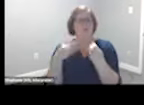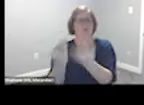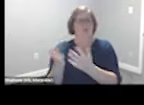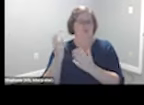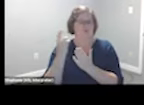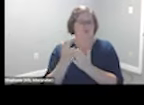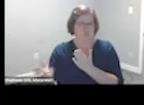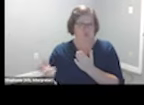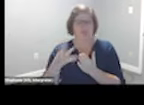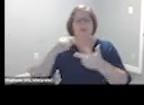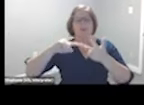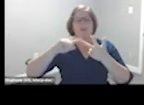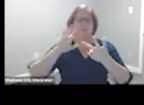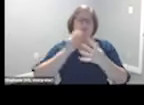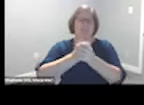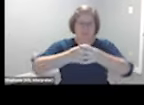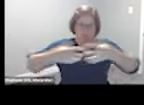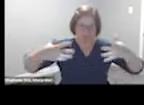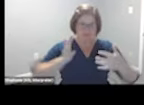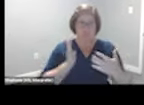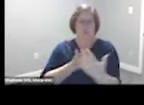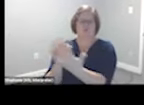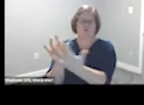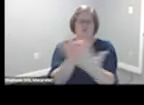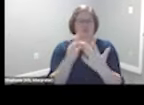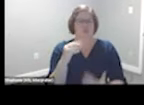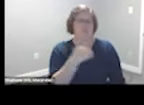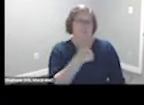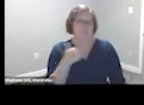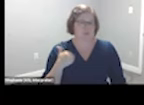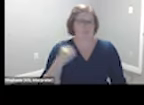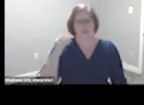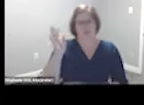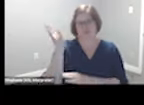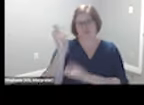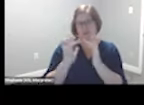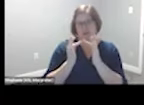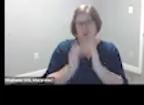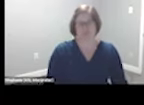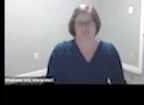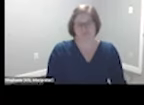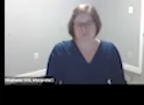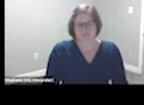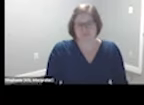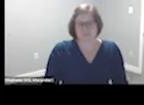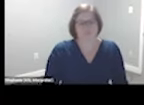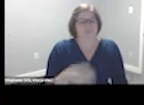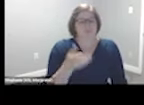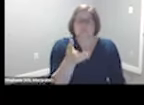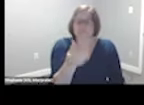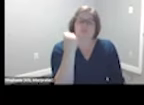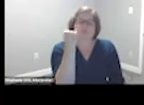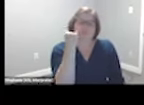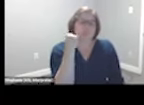to expand the reach and the membership of this presenter network that I've been talking about. And so just finally, if you want to contact us,